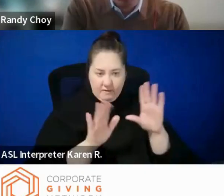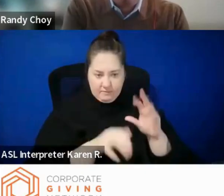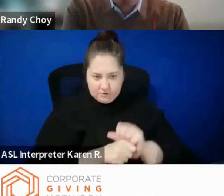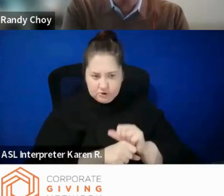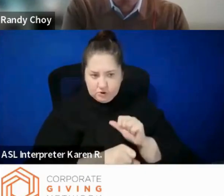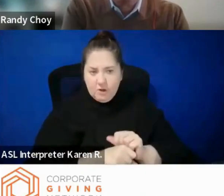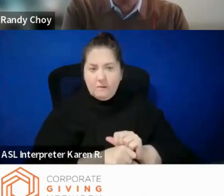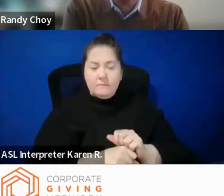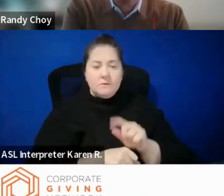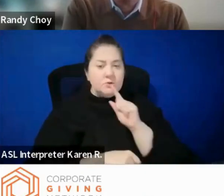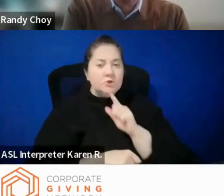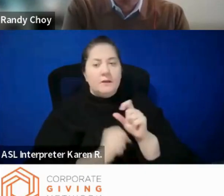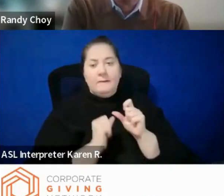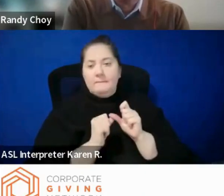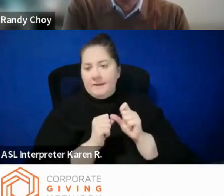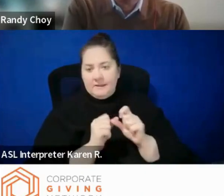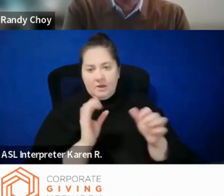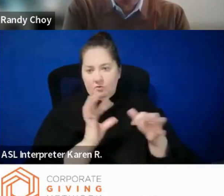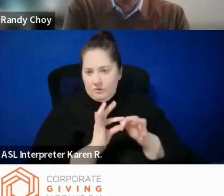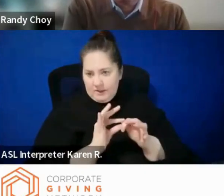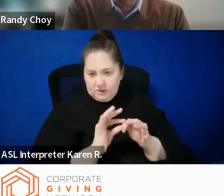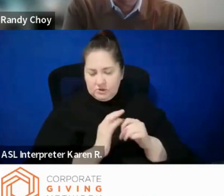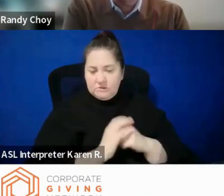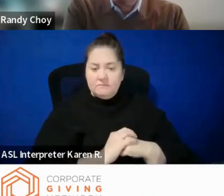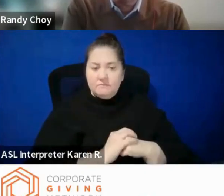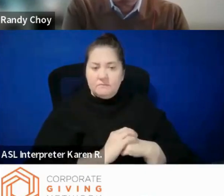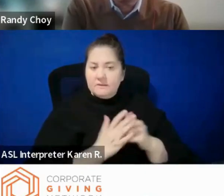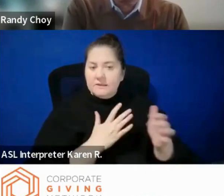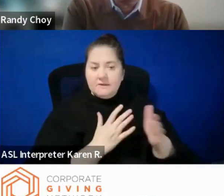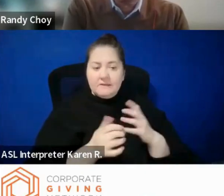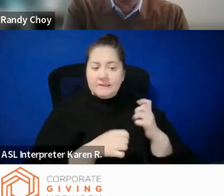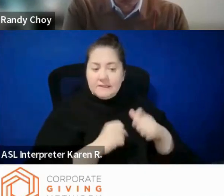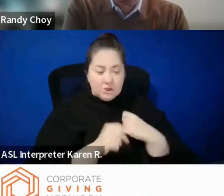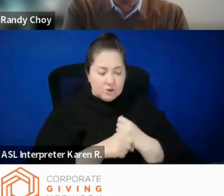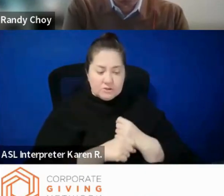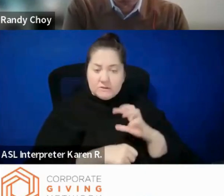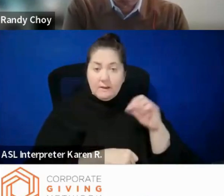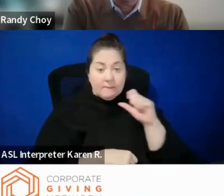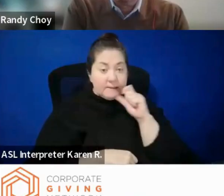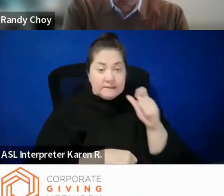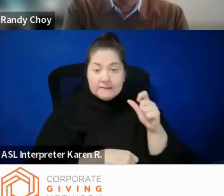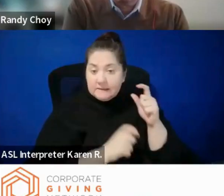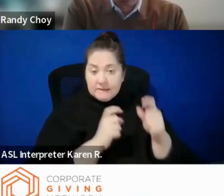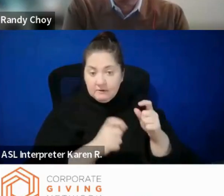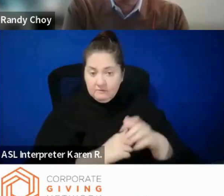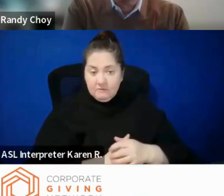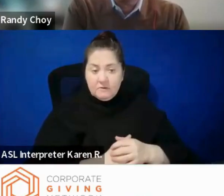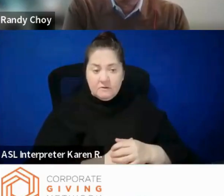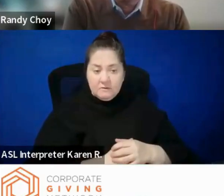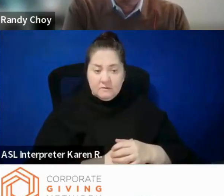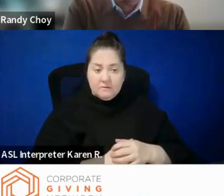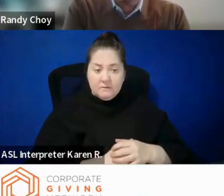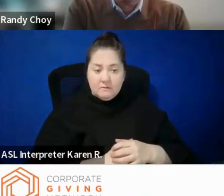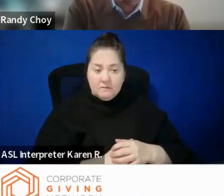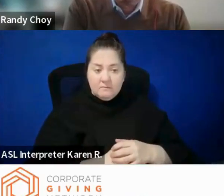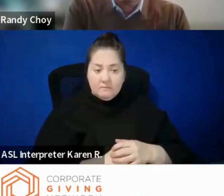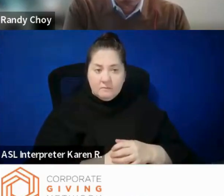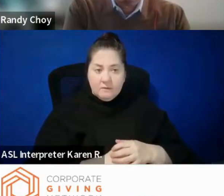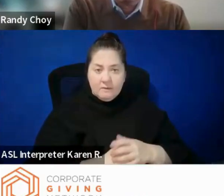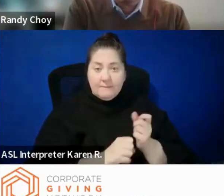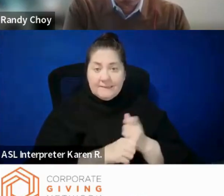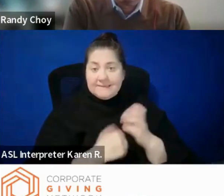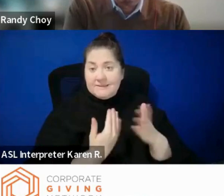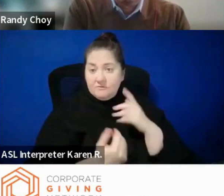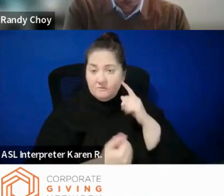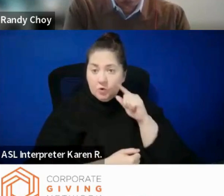job then. I'm sure she has maintained relationships, even in years when companies did not give to the opera. And that makes it easier